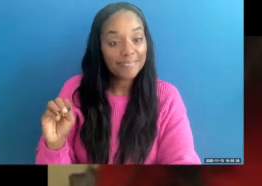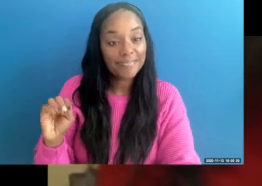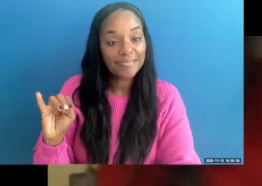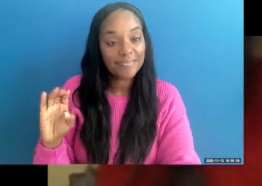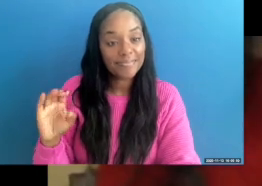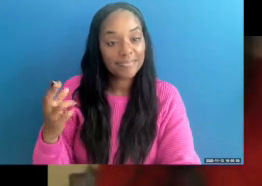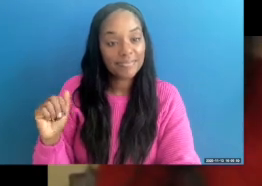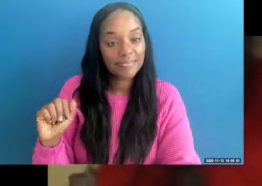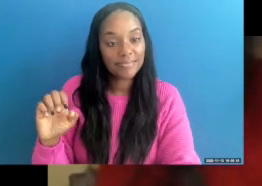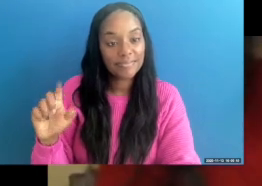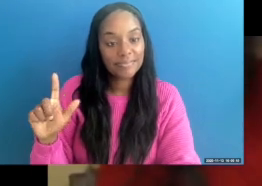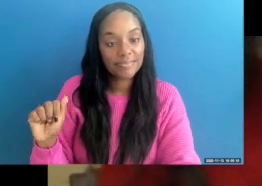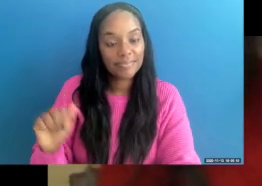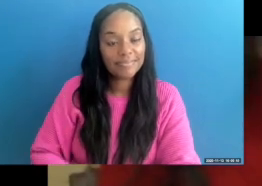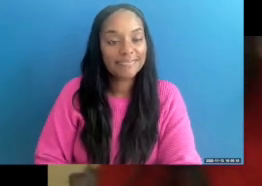I'll hand things back to Michaela.